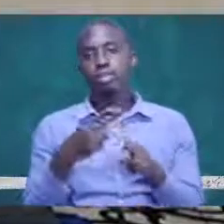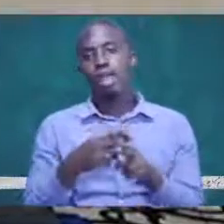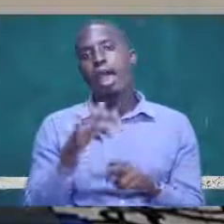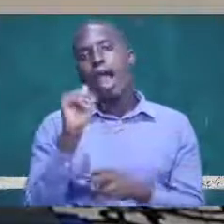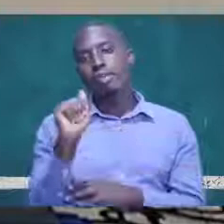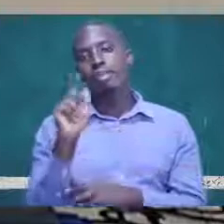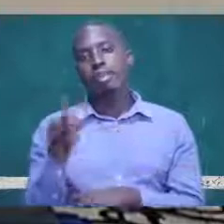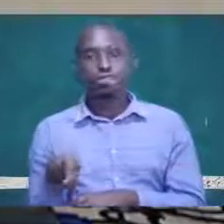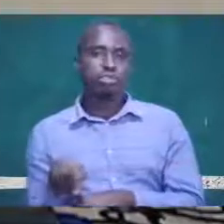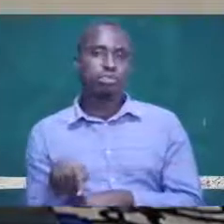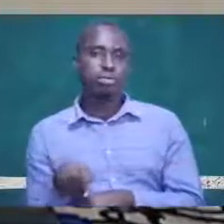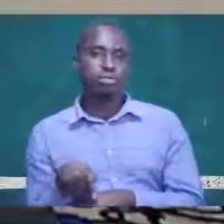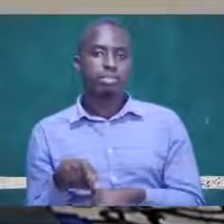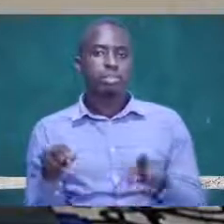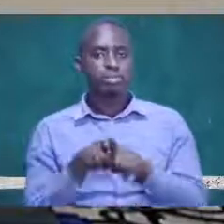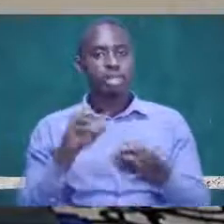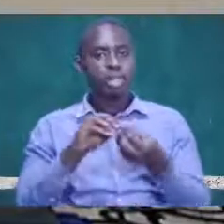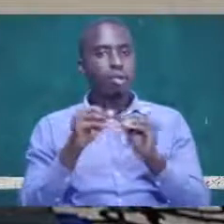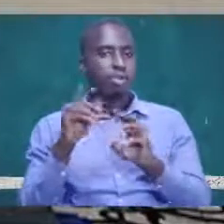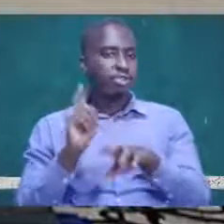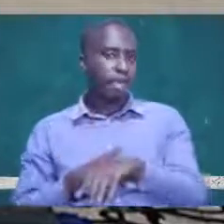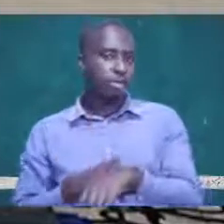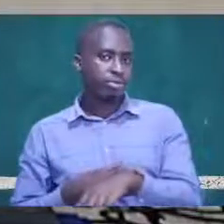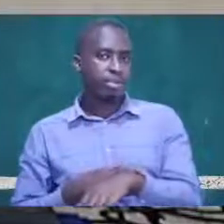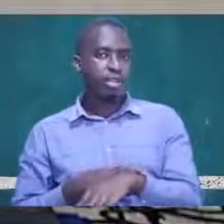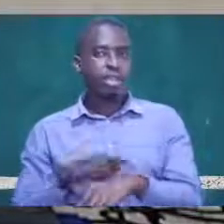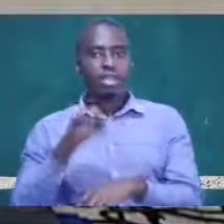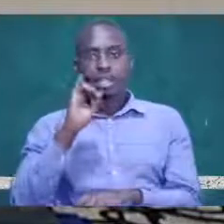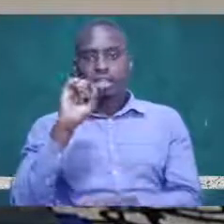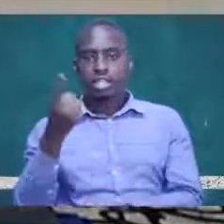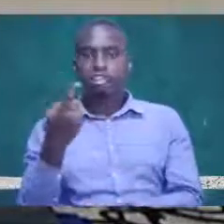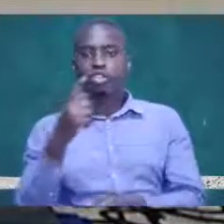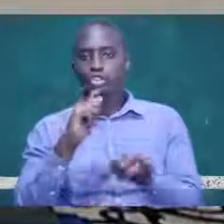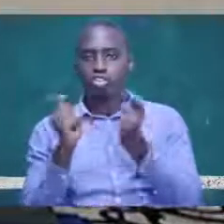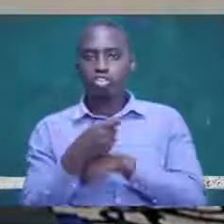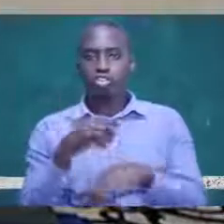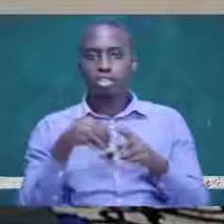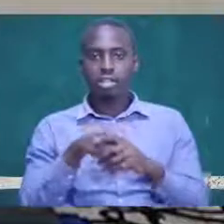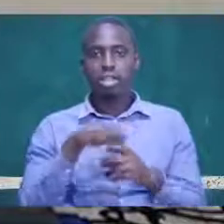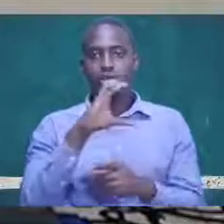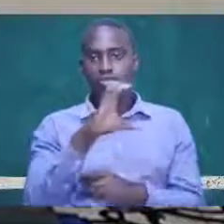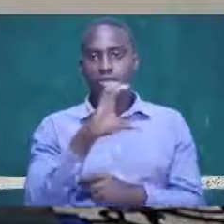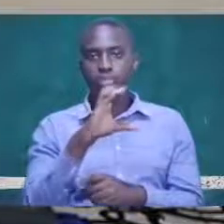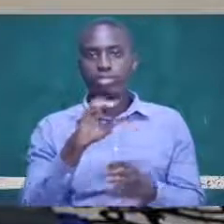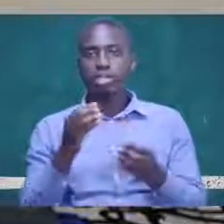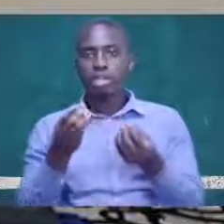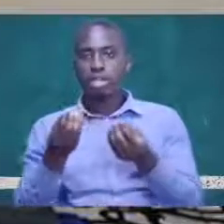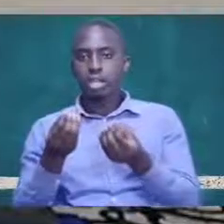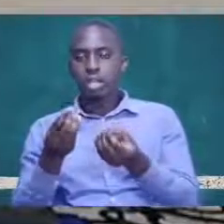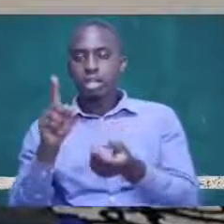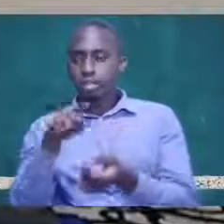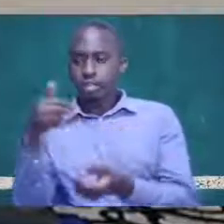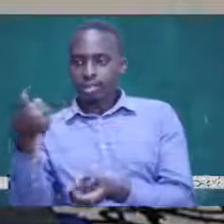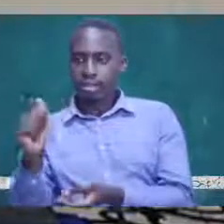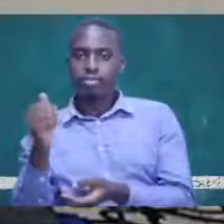principle. It is the number of times the initial change in consumption multiplies itself to give a final change